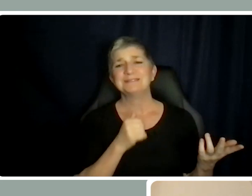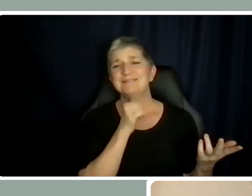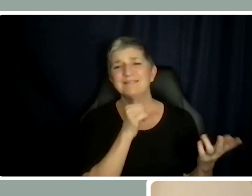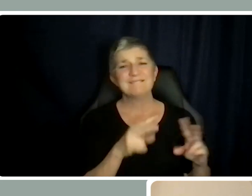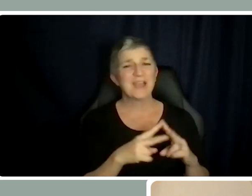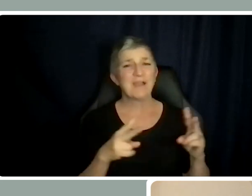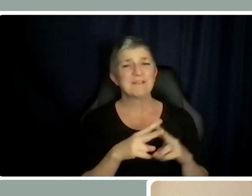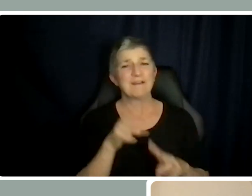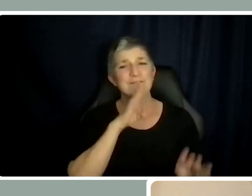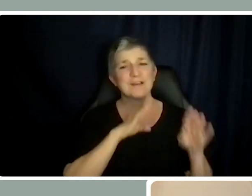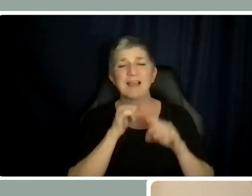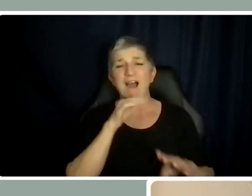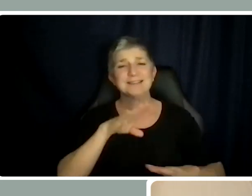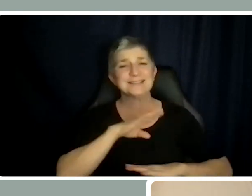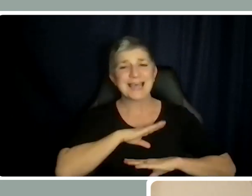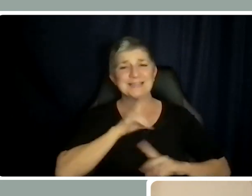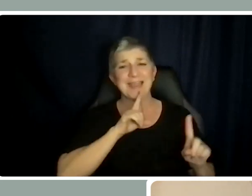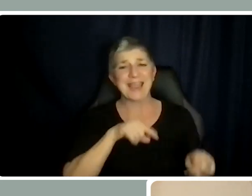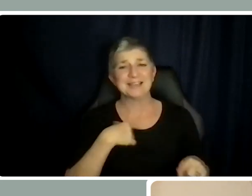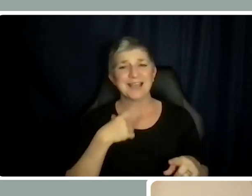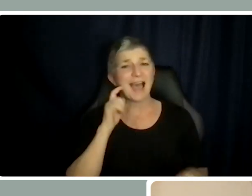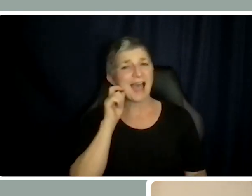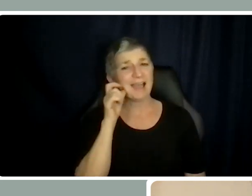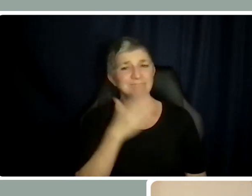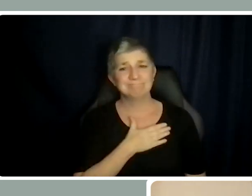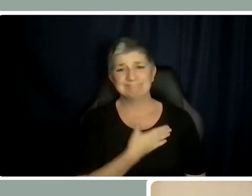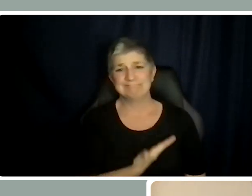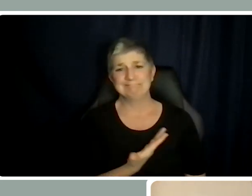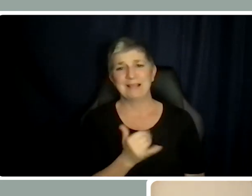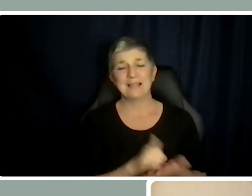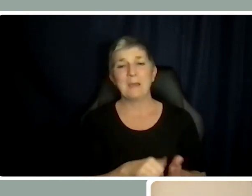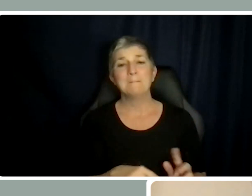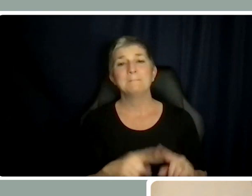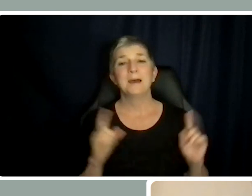unsatisfying answer for you here. I mean, I totally acknowledge that. But,